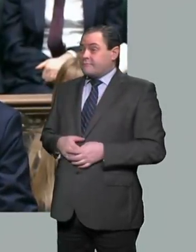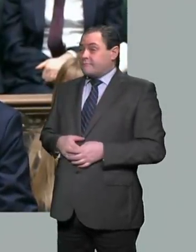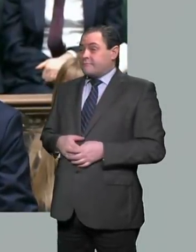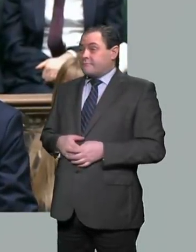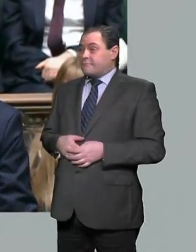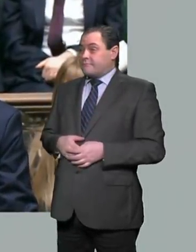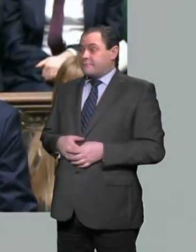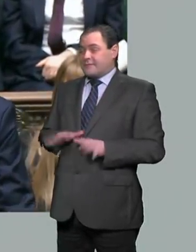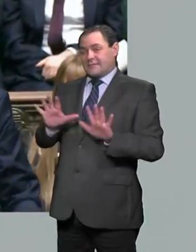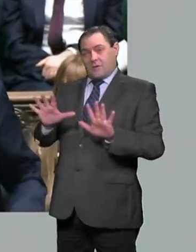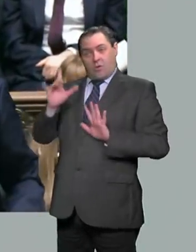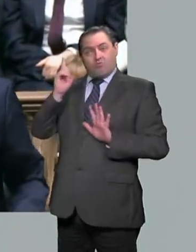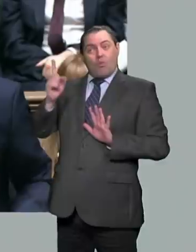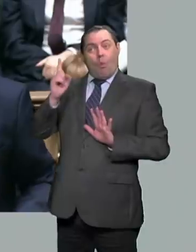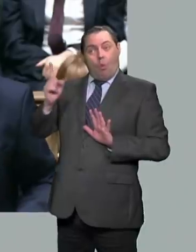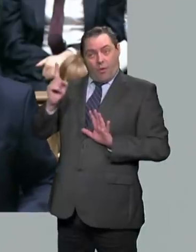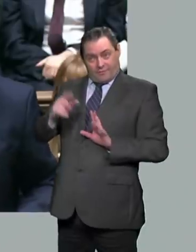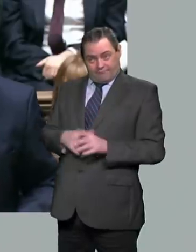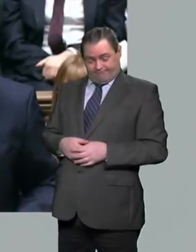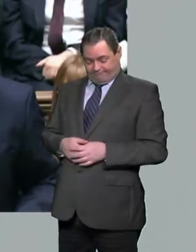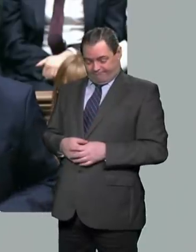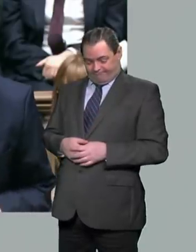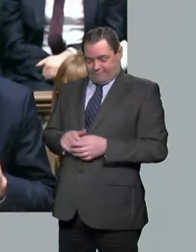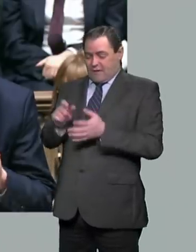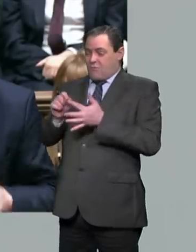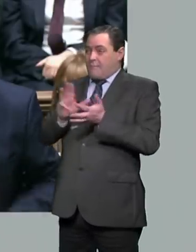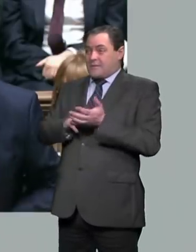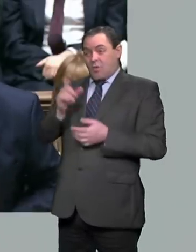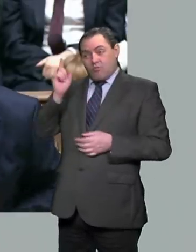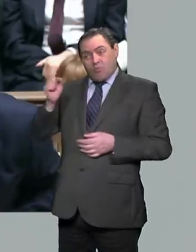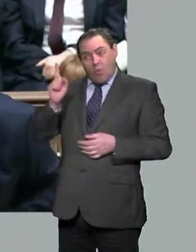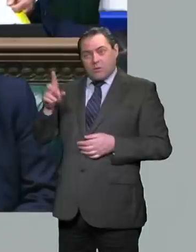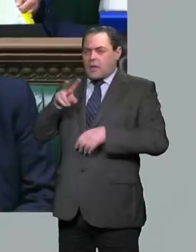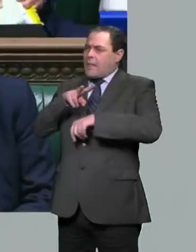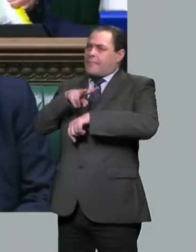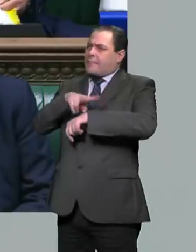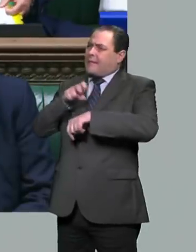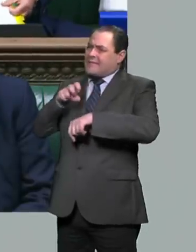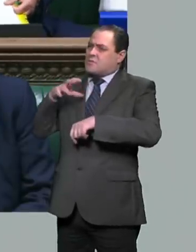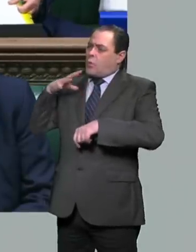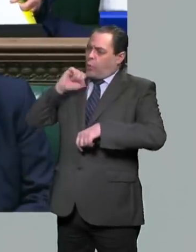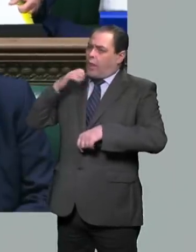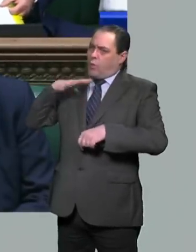Word of warning. Word of warning, Prime Minister. That's not going to work with the police.